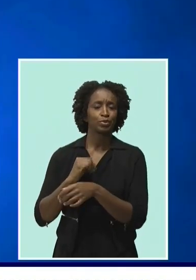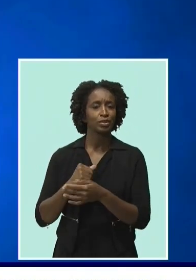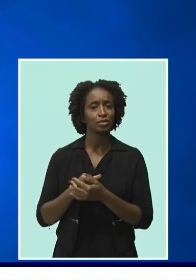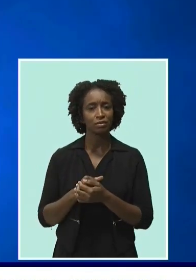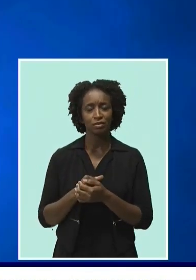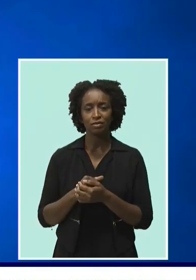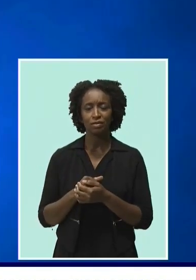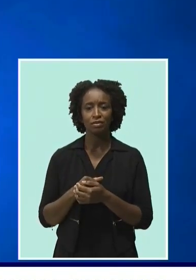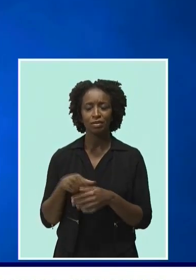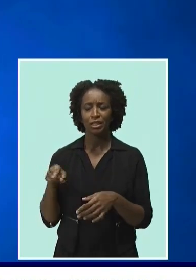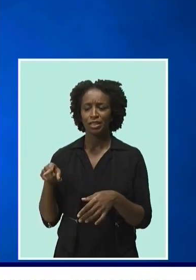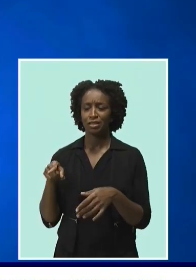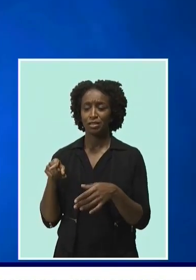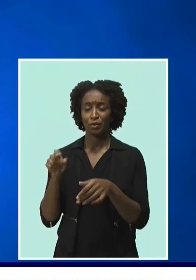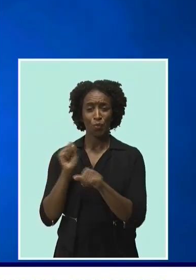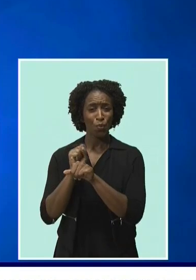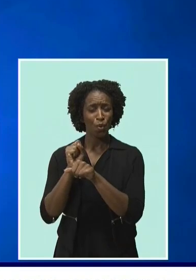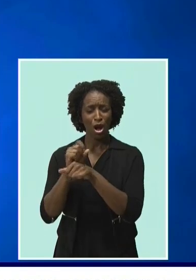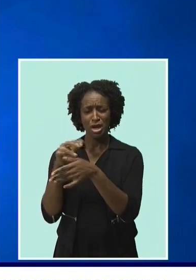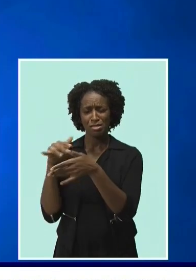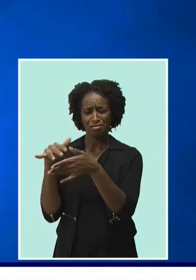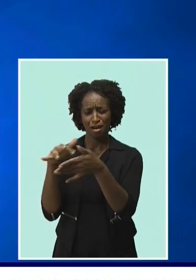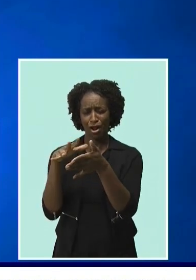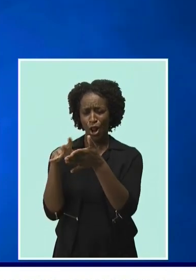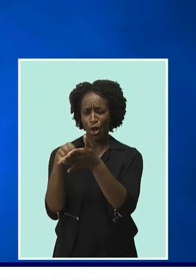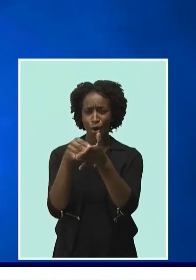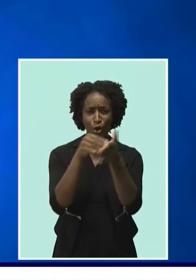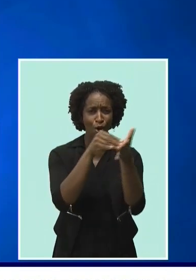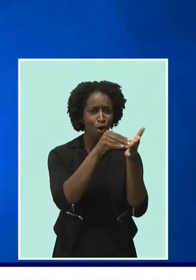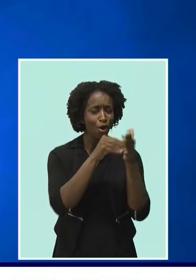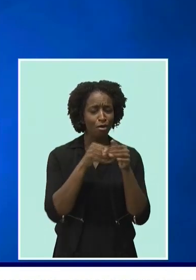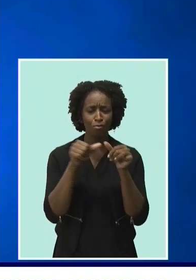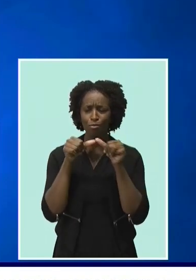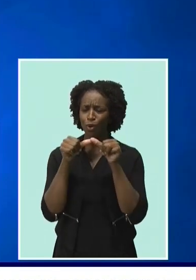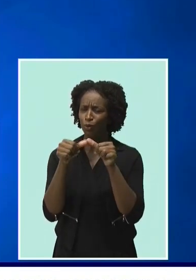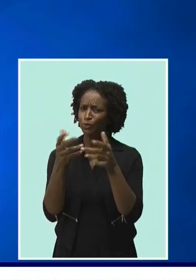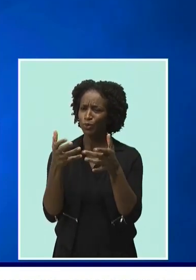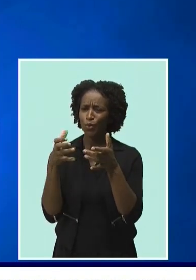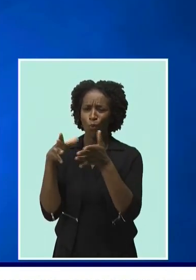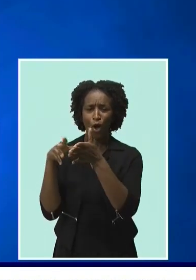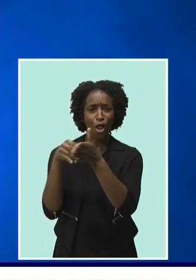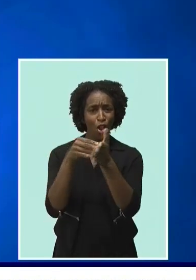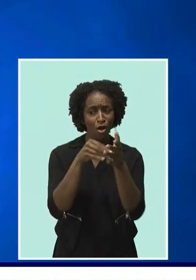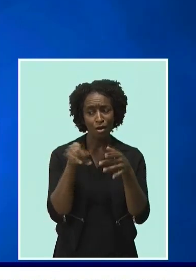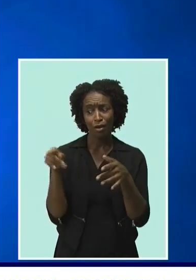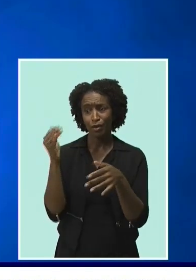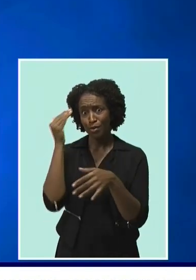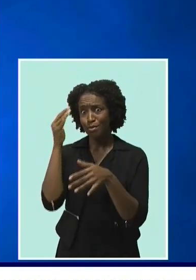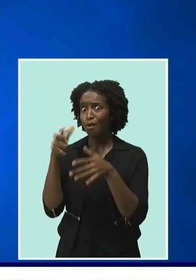broadcasting. He remained teachable, yet he was so knowledgeable as well,